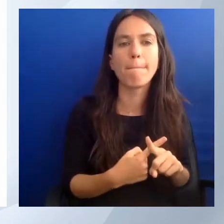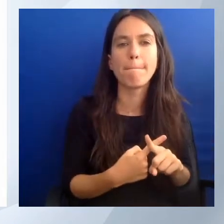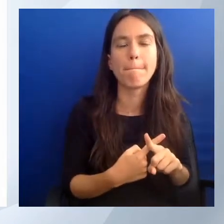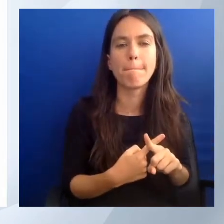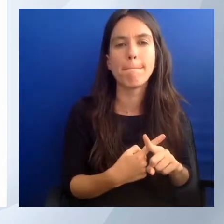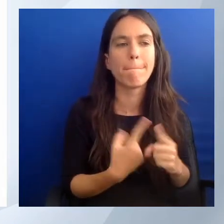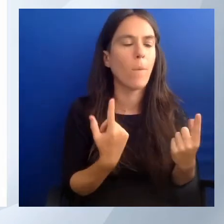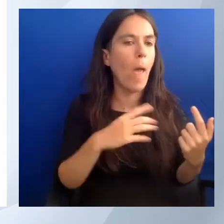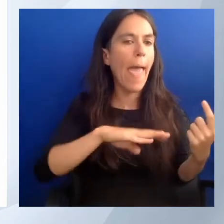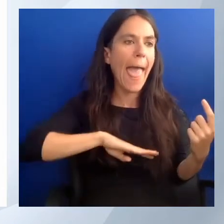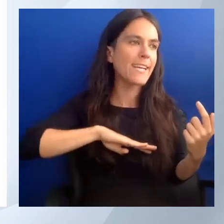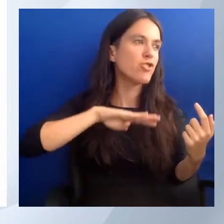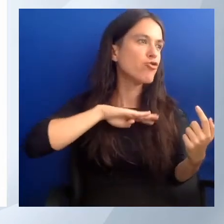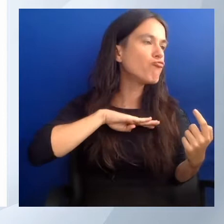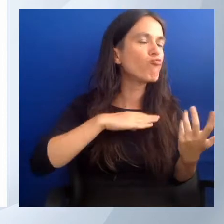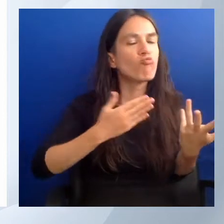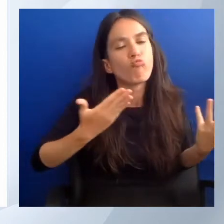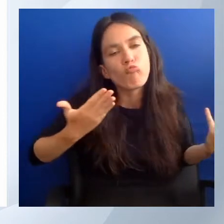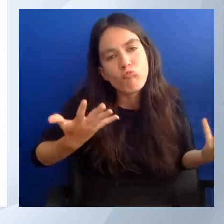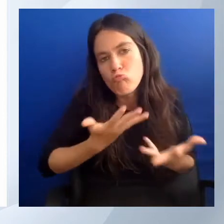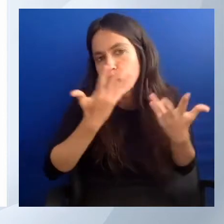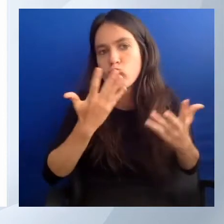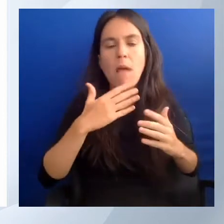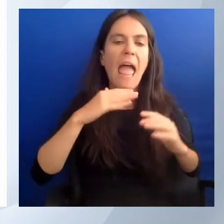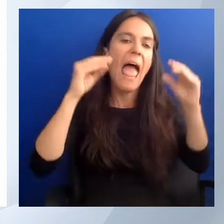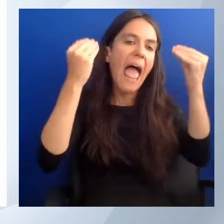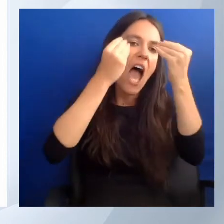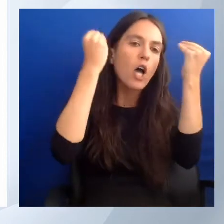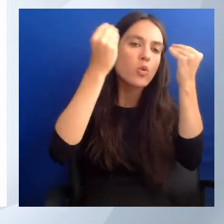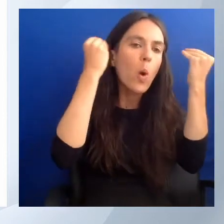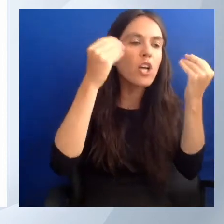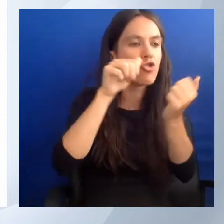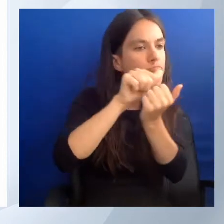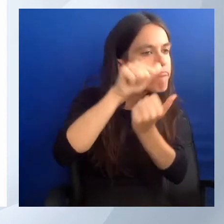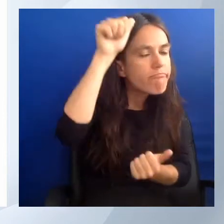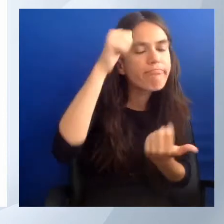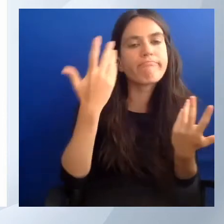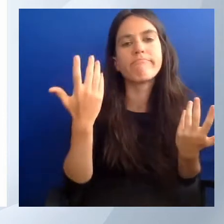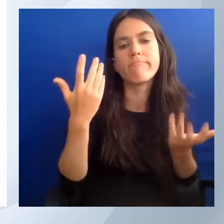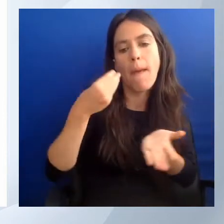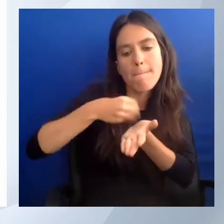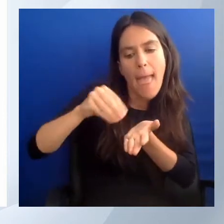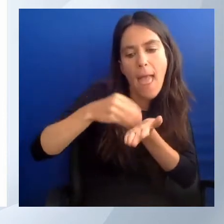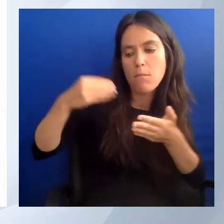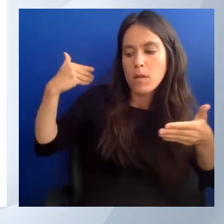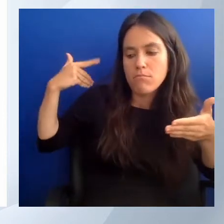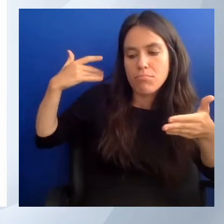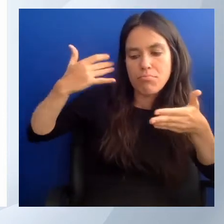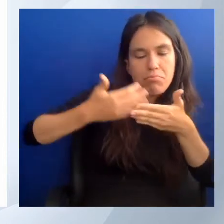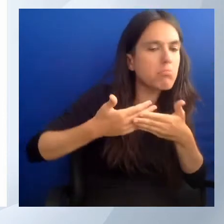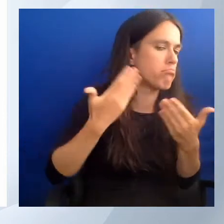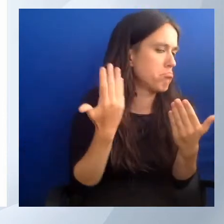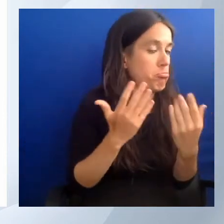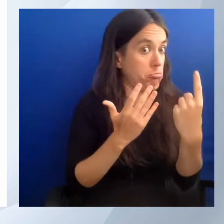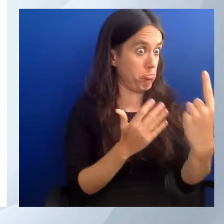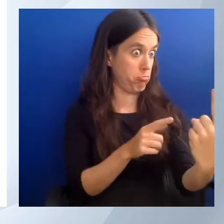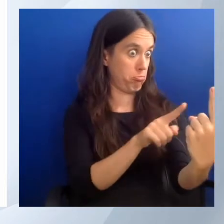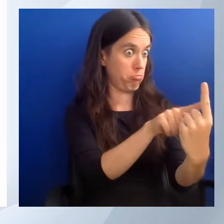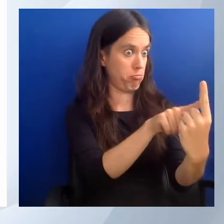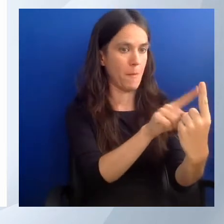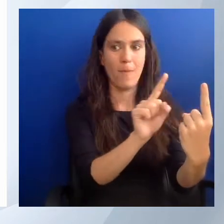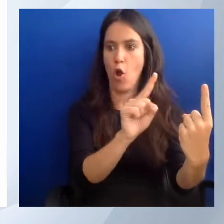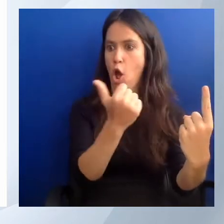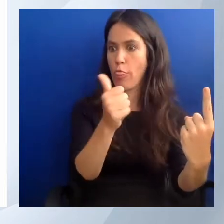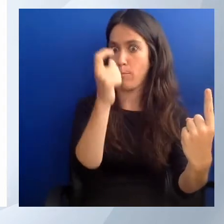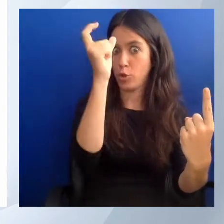age and a particular education level, payment history, that sort of thing, and we have another person coming from another location,